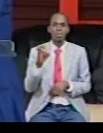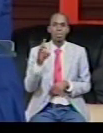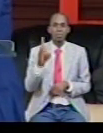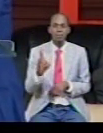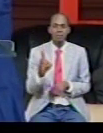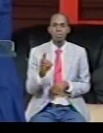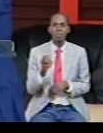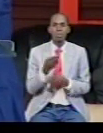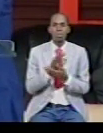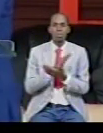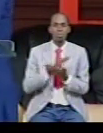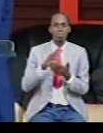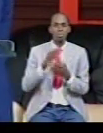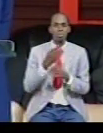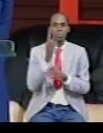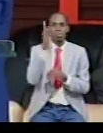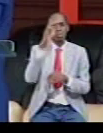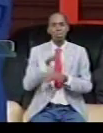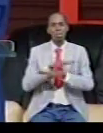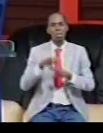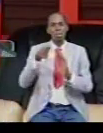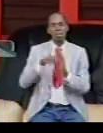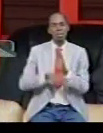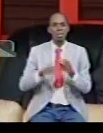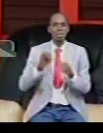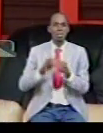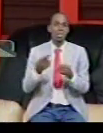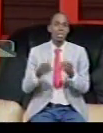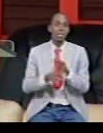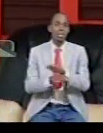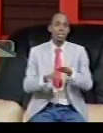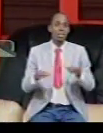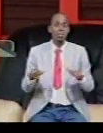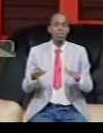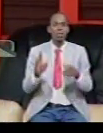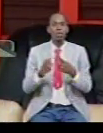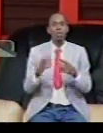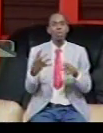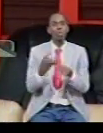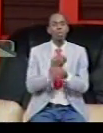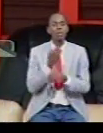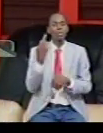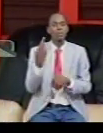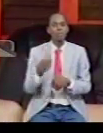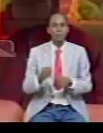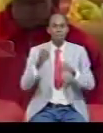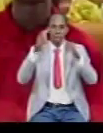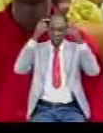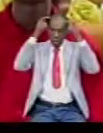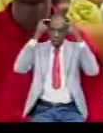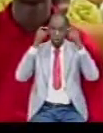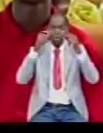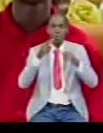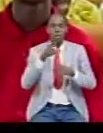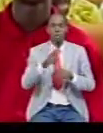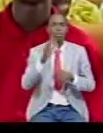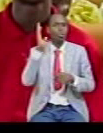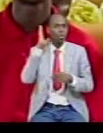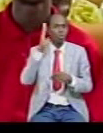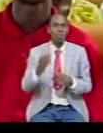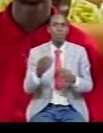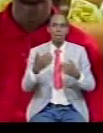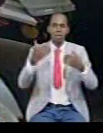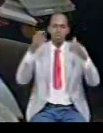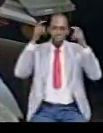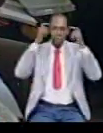entrenched godlessness in the land to win the crown. You will wear a